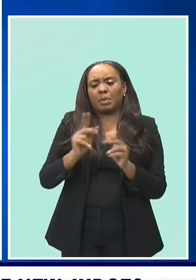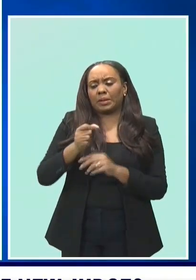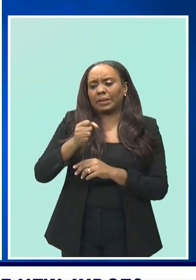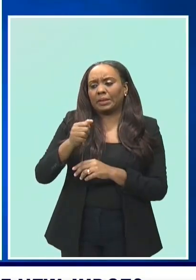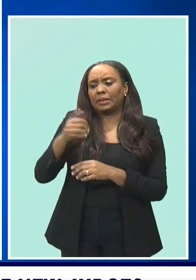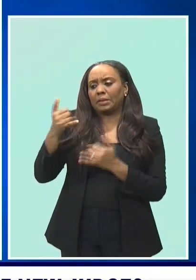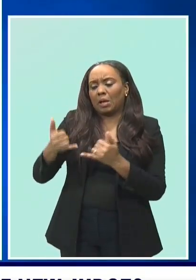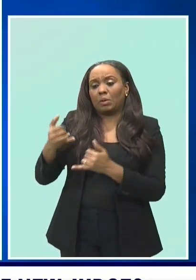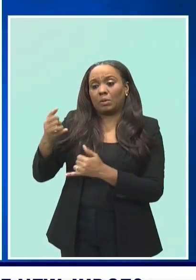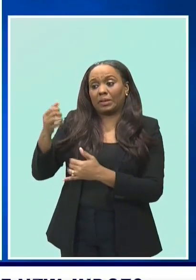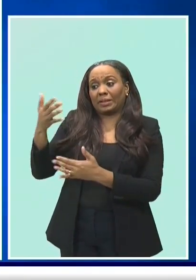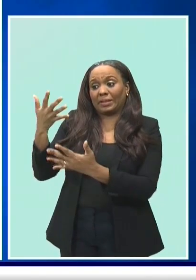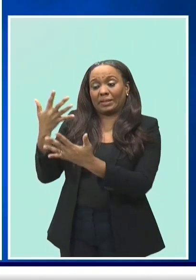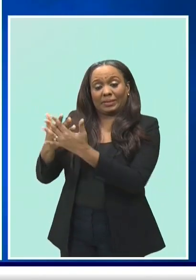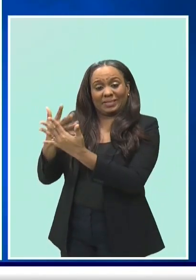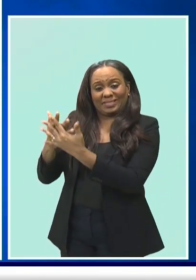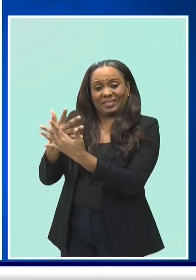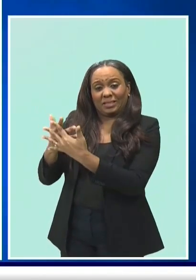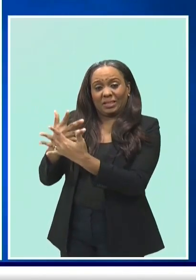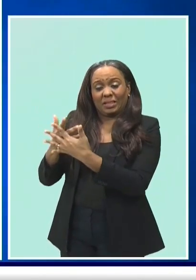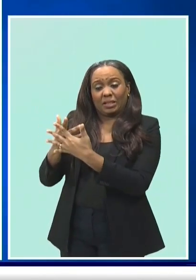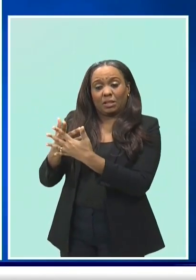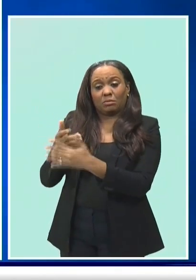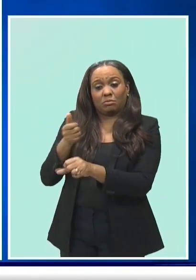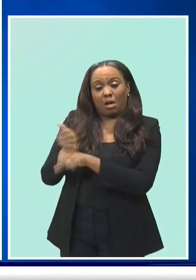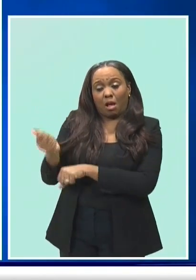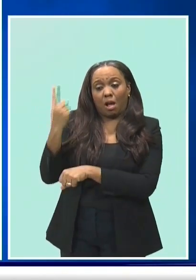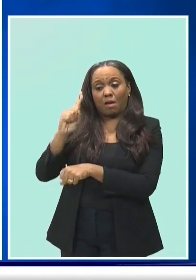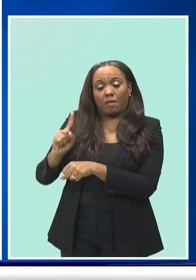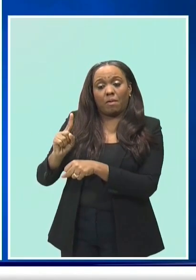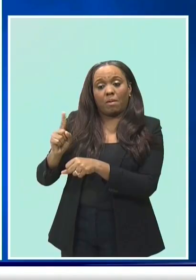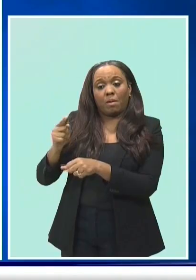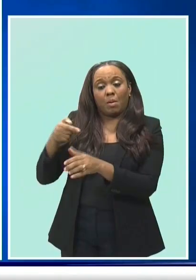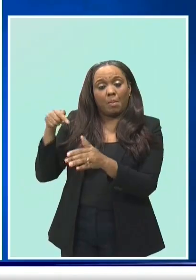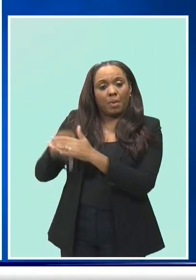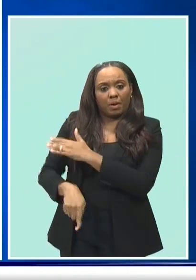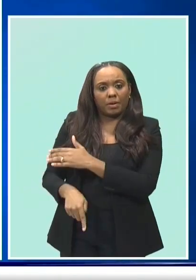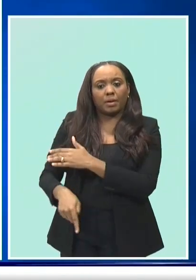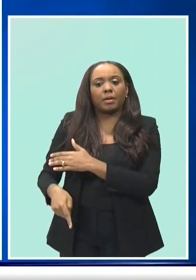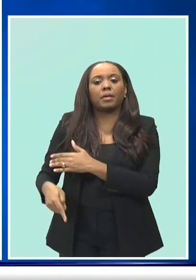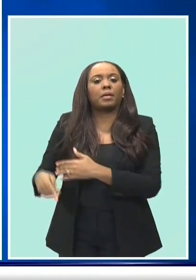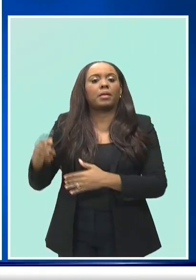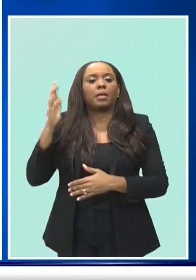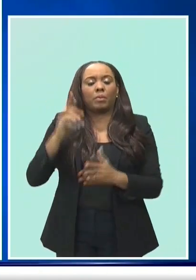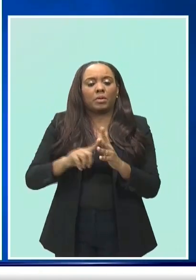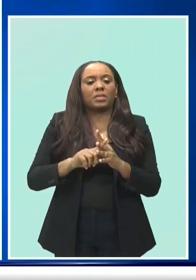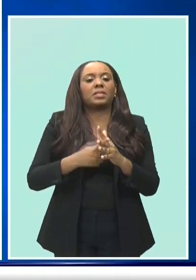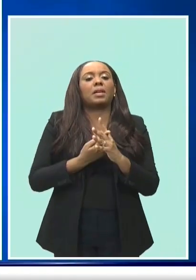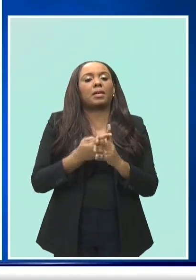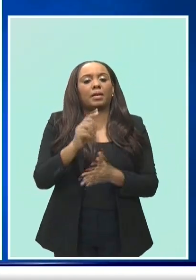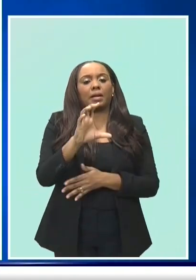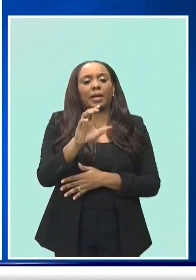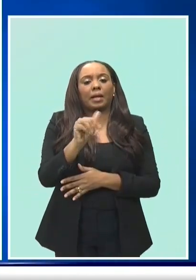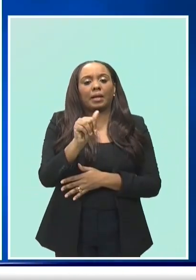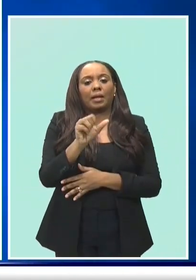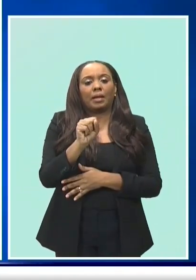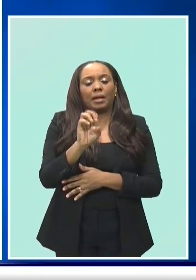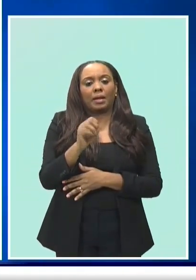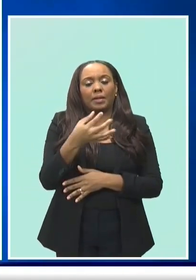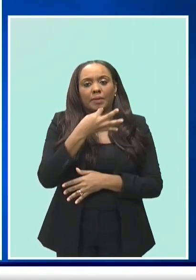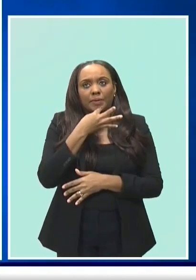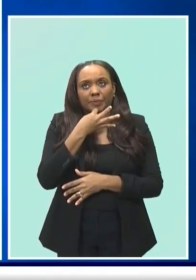that when you are speaking of people's liberty, people's exposure to